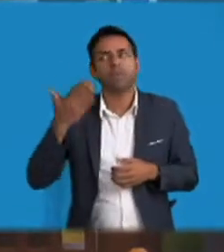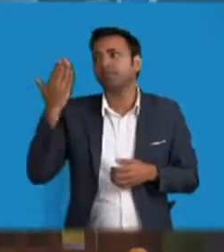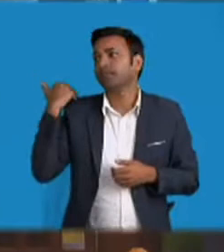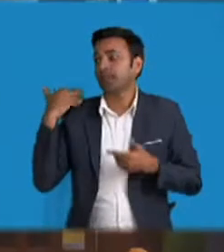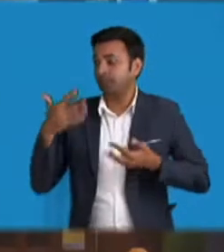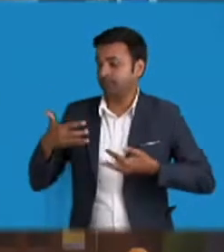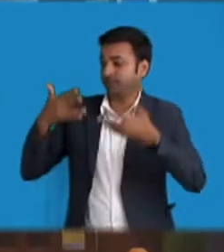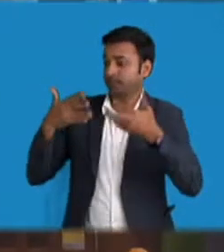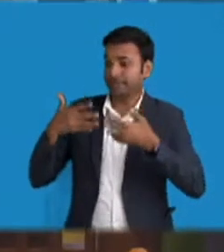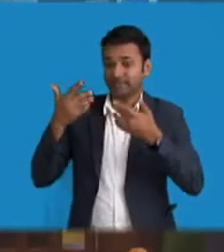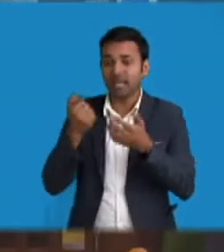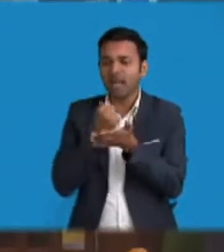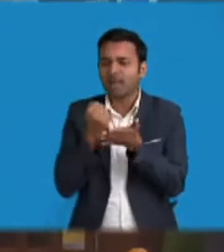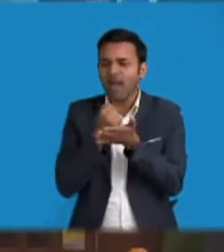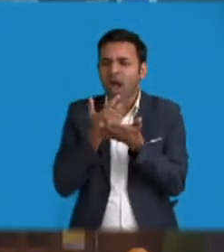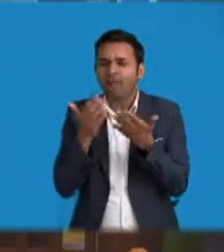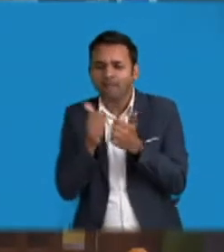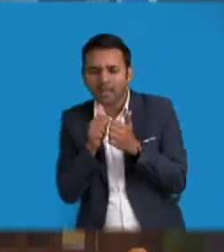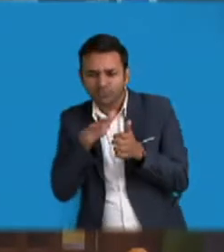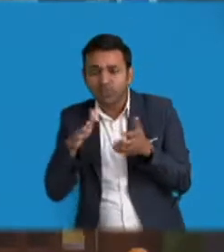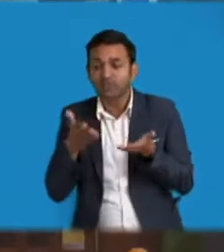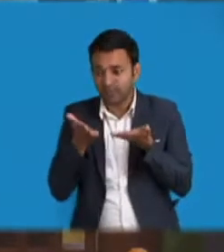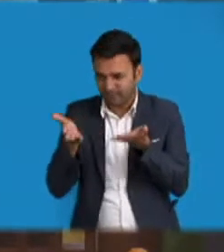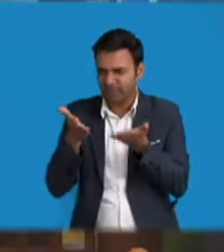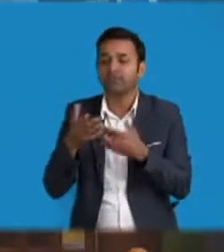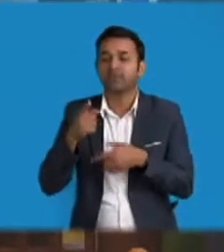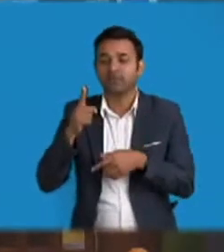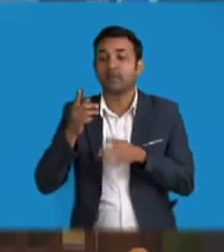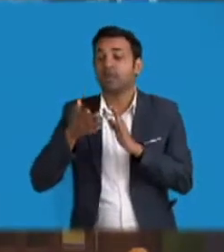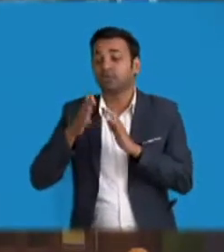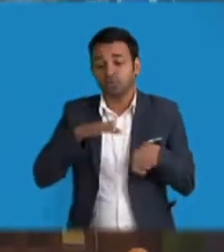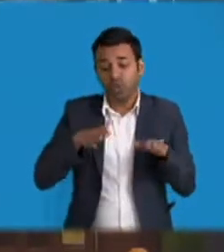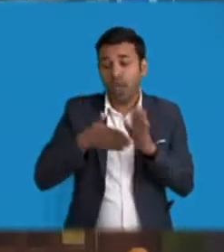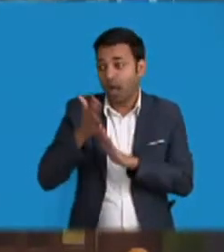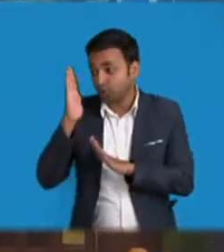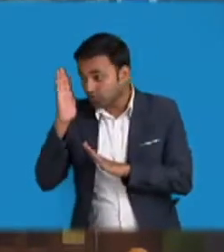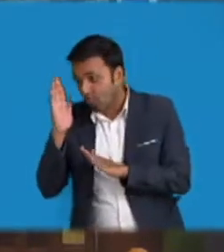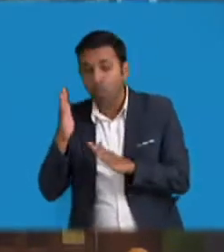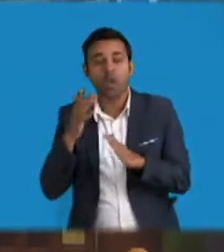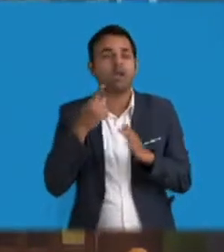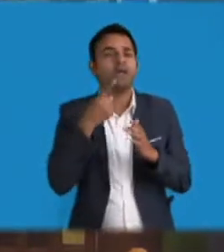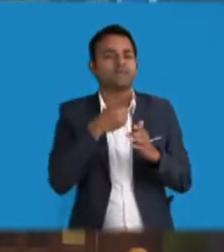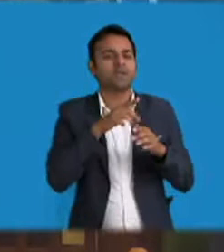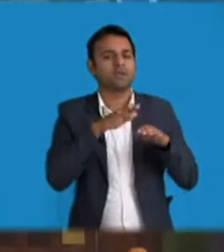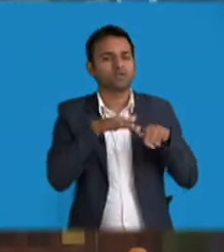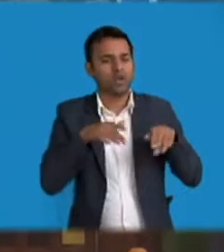schools, primary schools and high schools that we've constructed, so that parents don't see